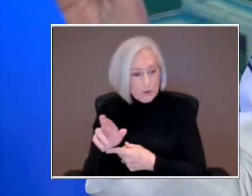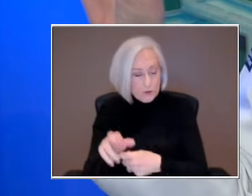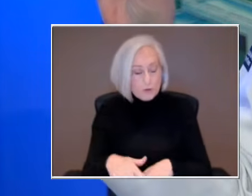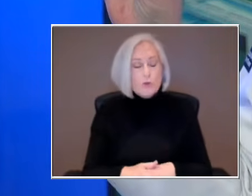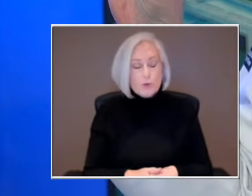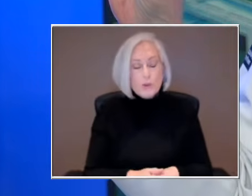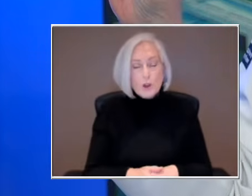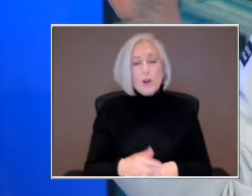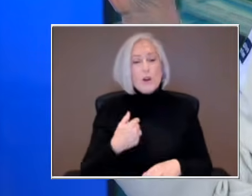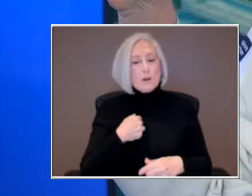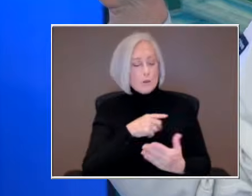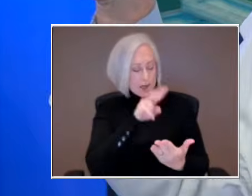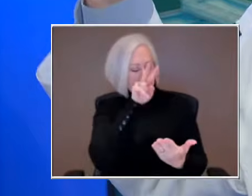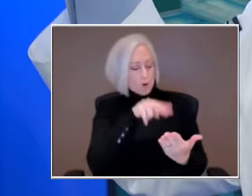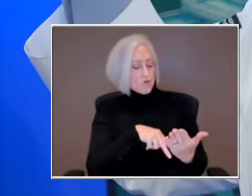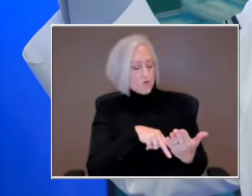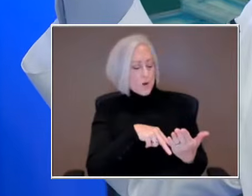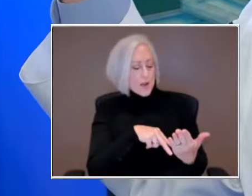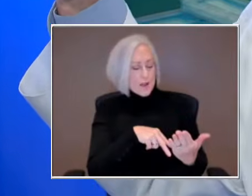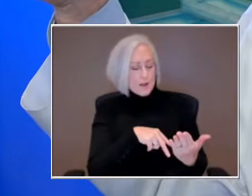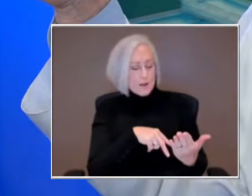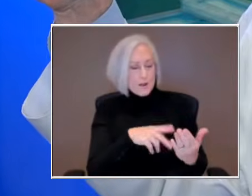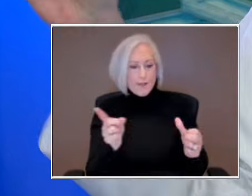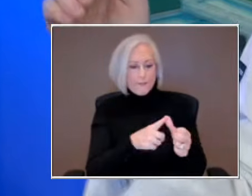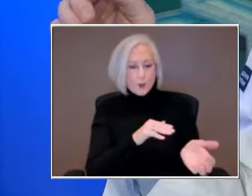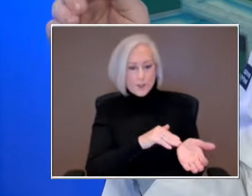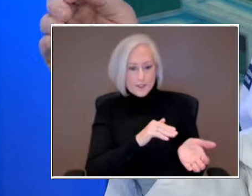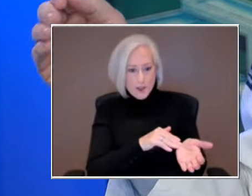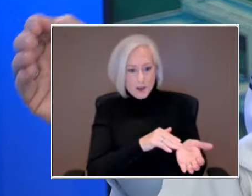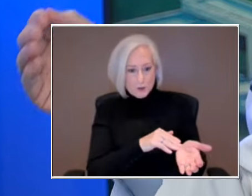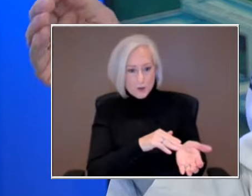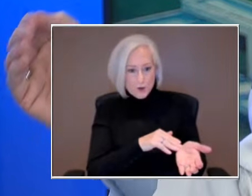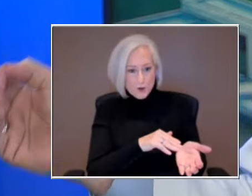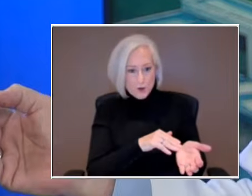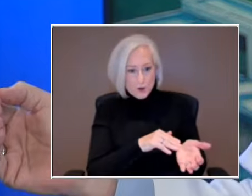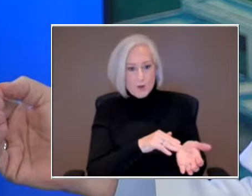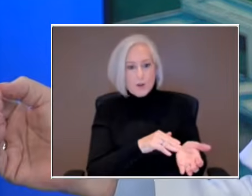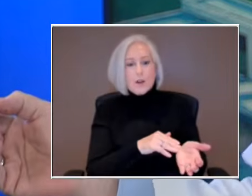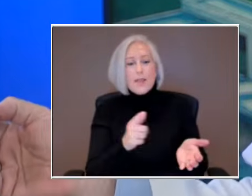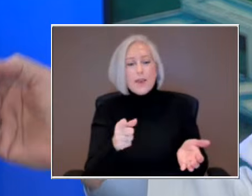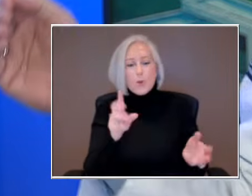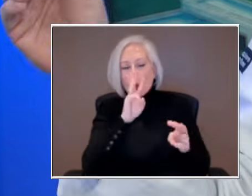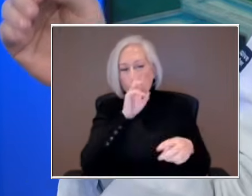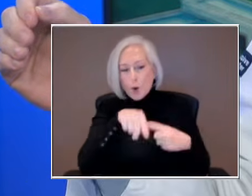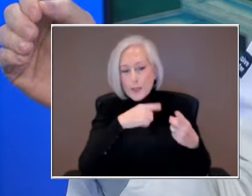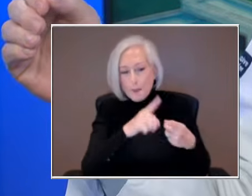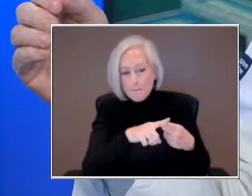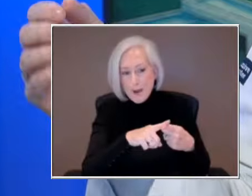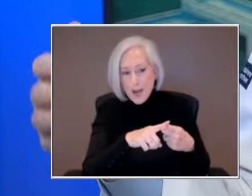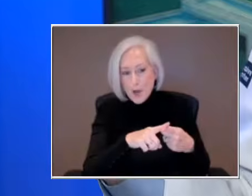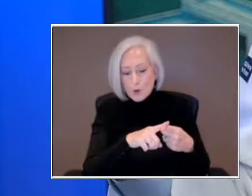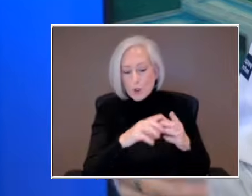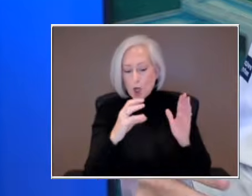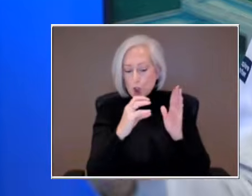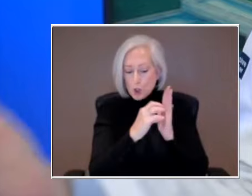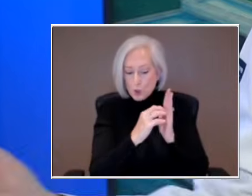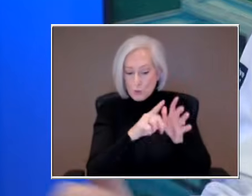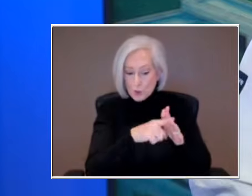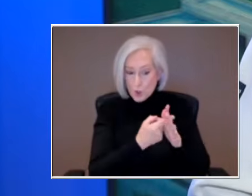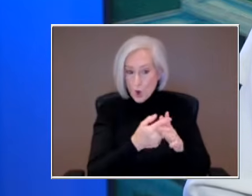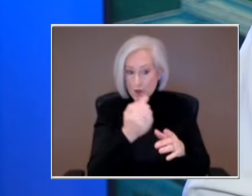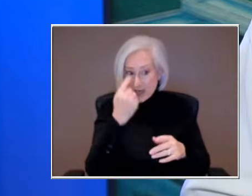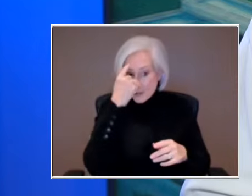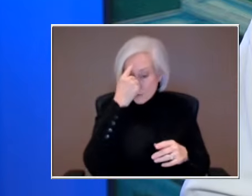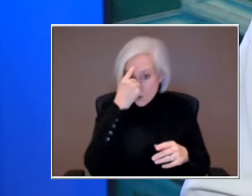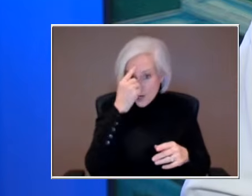they worried about was this a tumor that started in the brain, or is this a tumor that started someplace else and spread in the brain? Well, as Jim